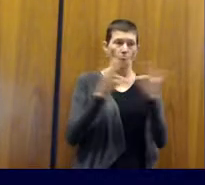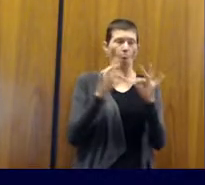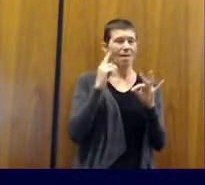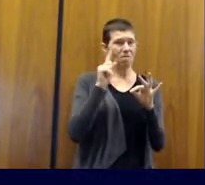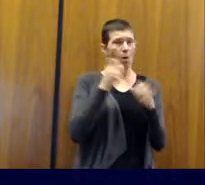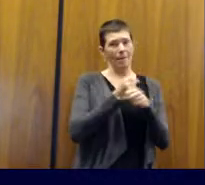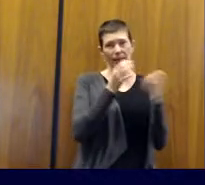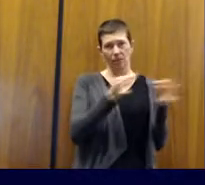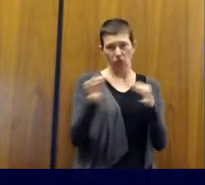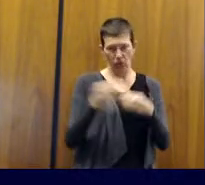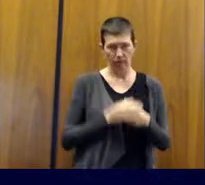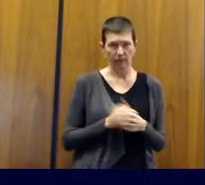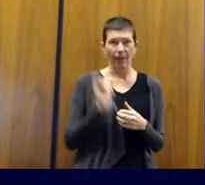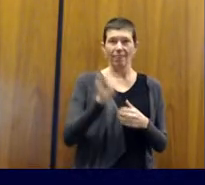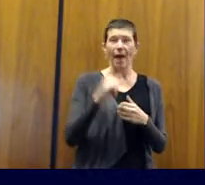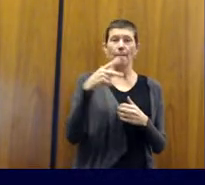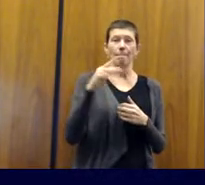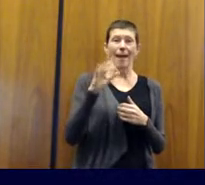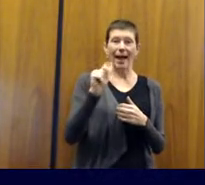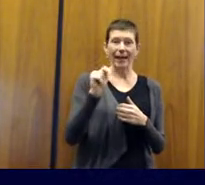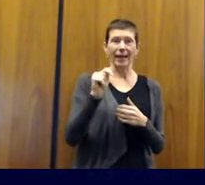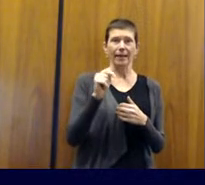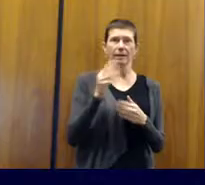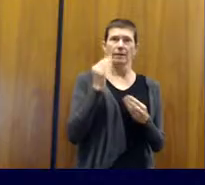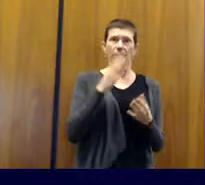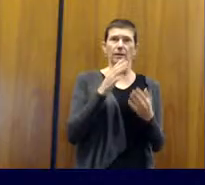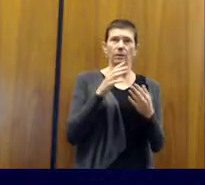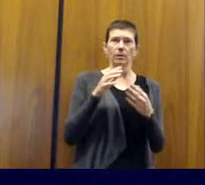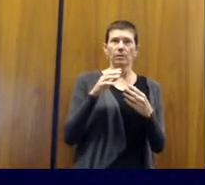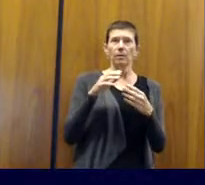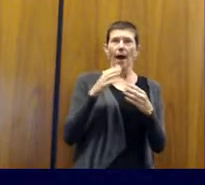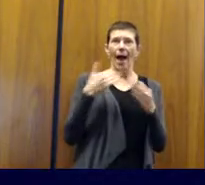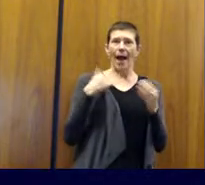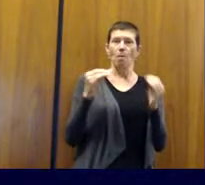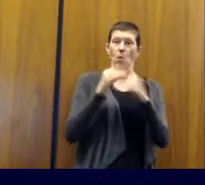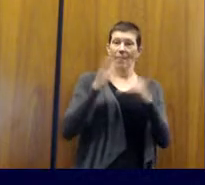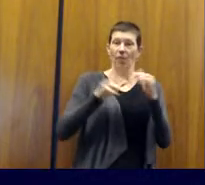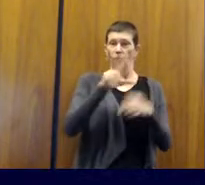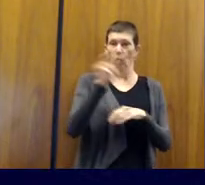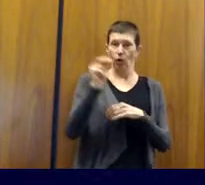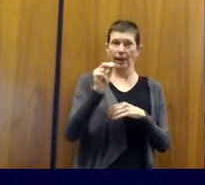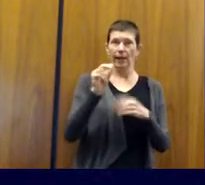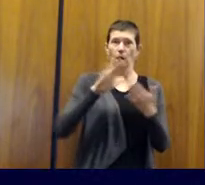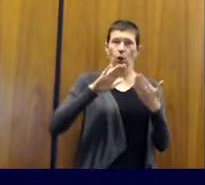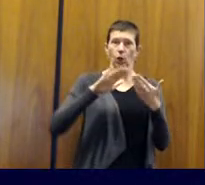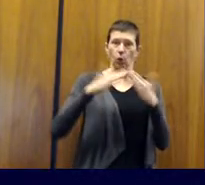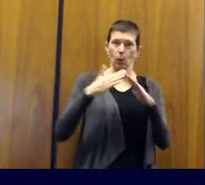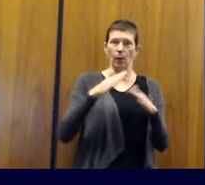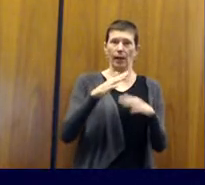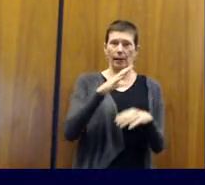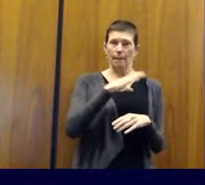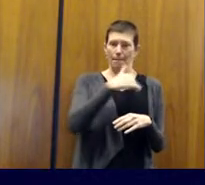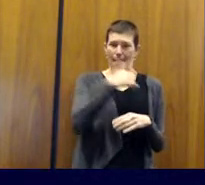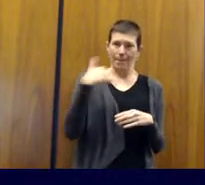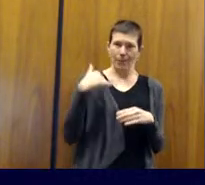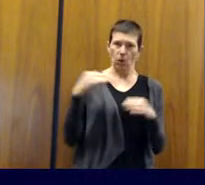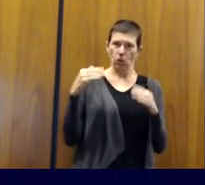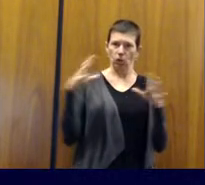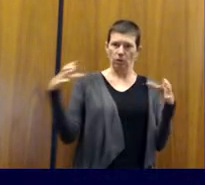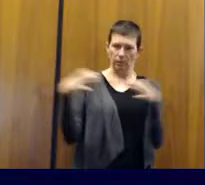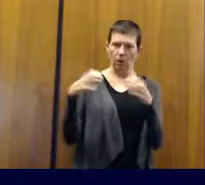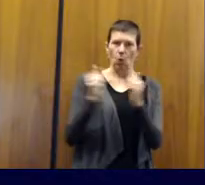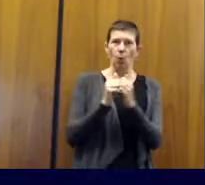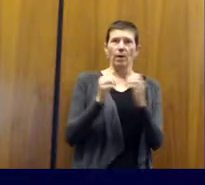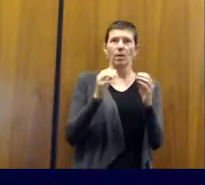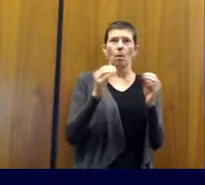making. The packet itself, so that you know, is put together by over 30 community members with over 50